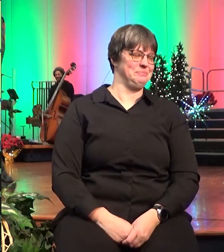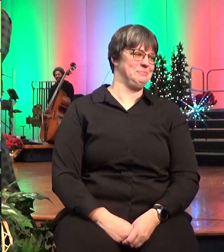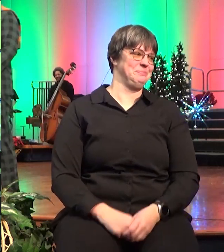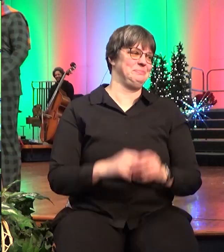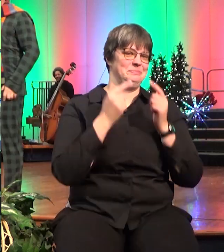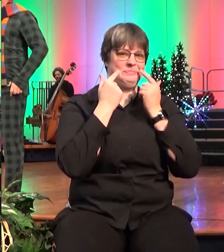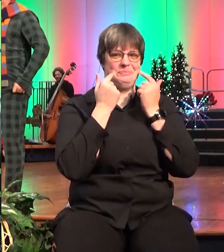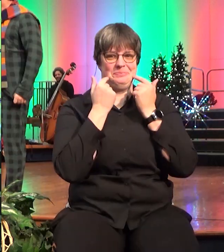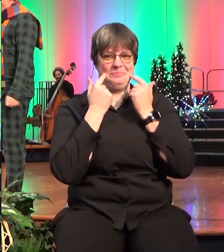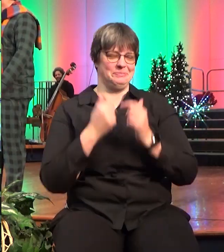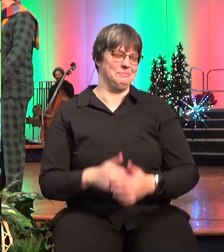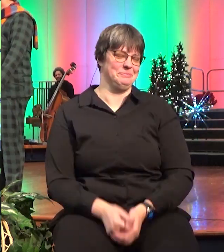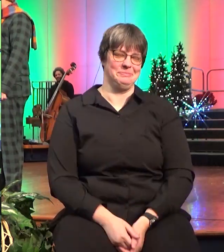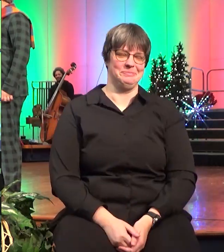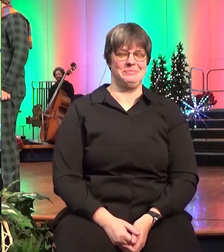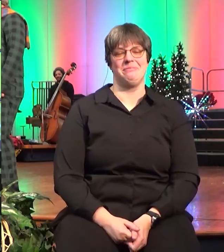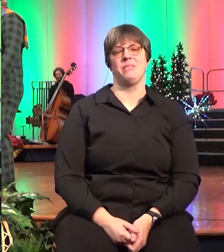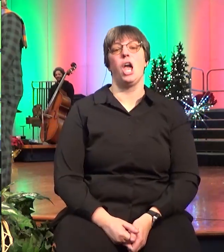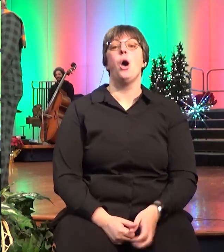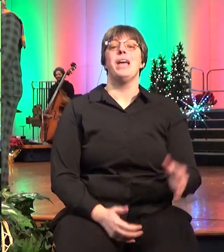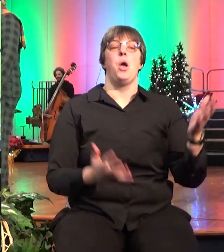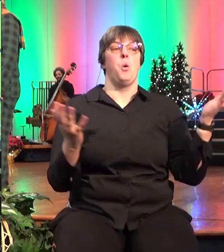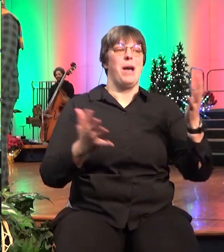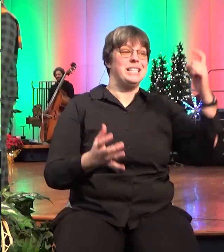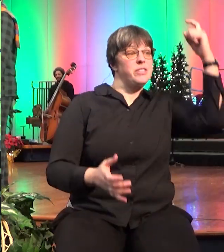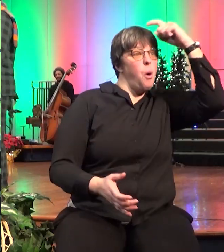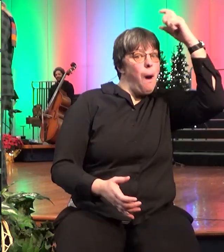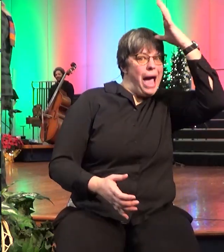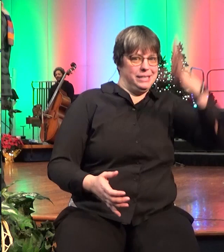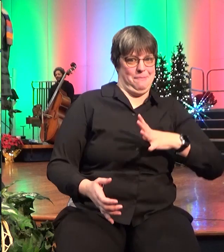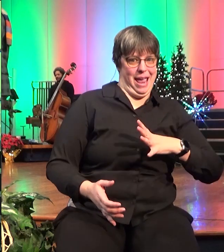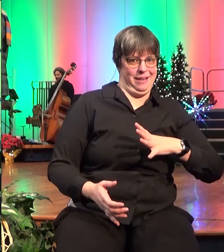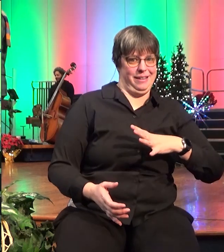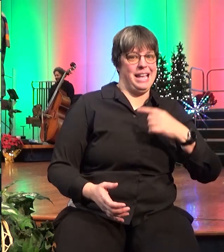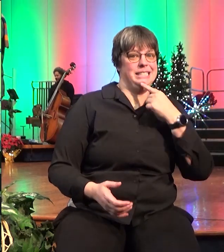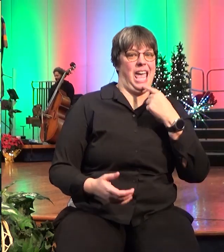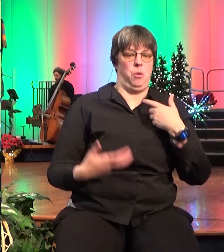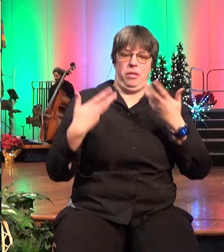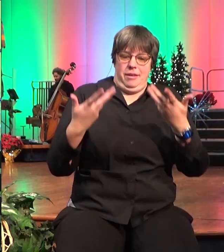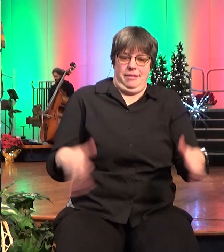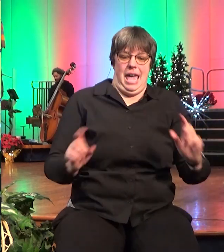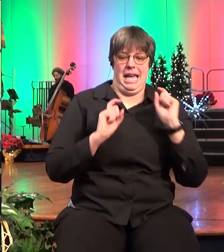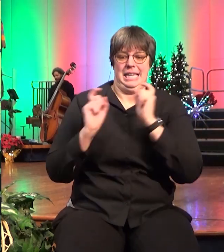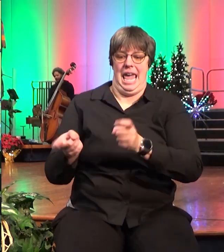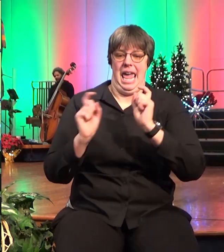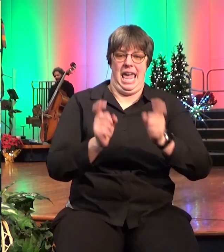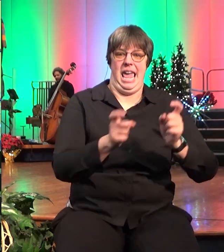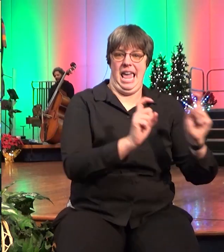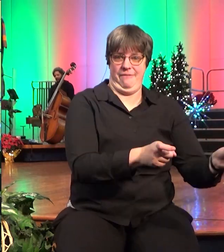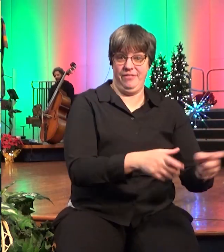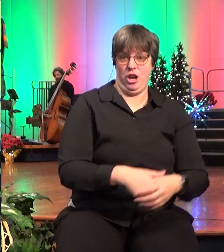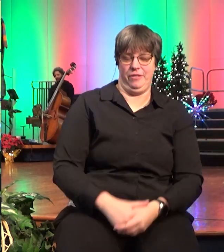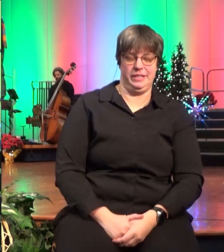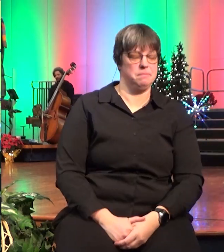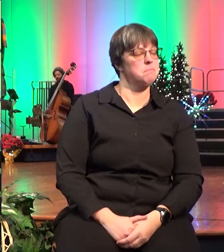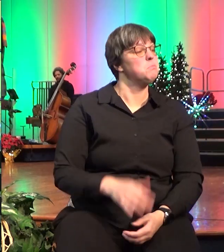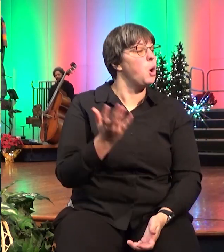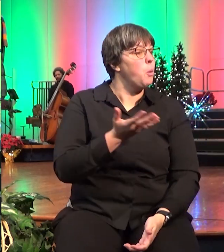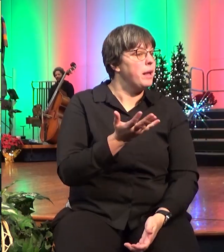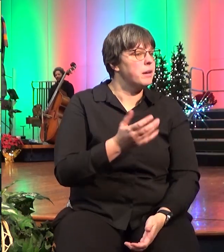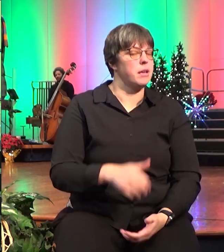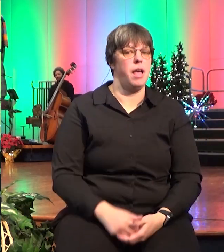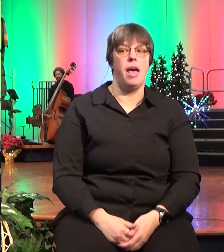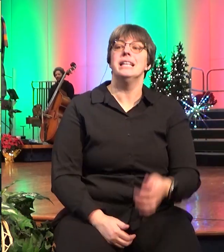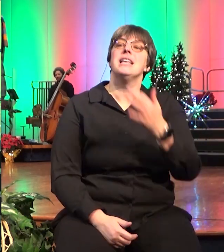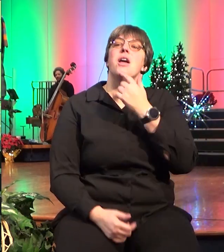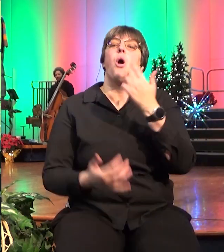Okay. So what did the wise men say after they delivered their gifts of gold and frankincense? Wait,